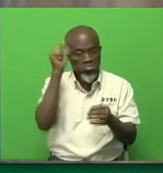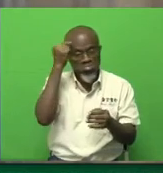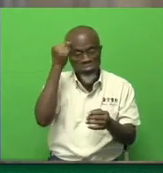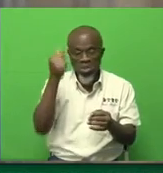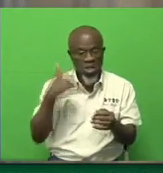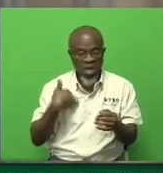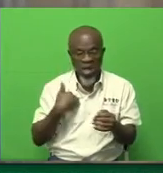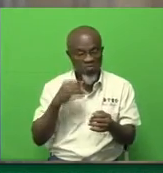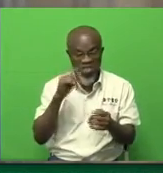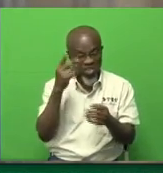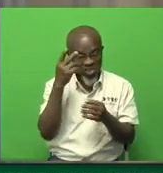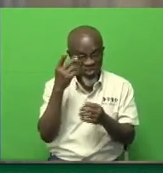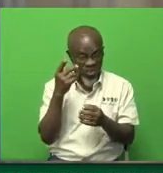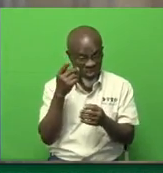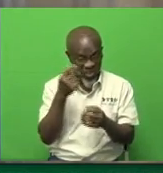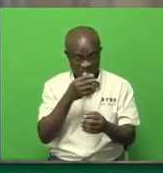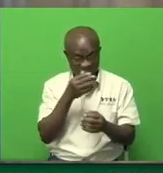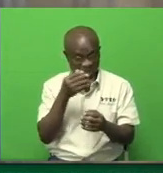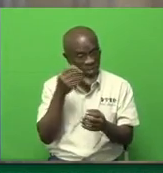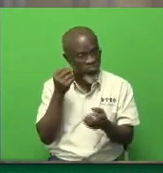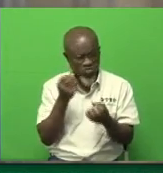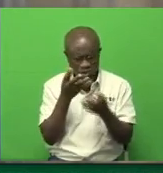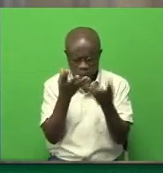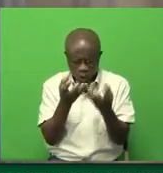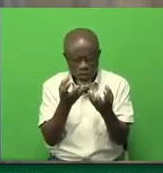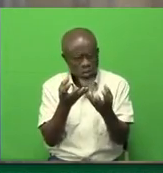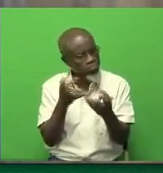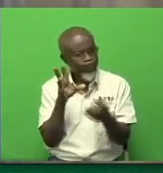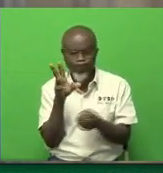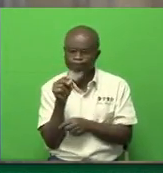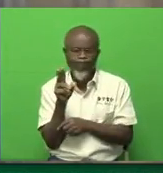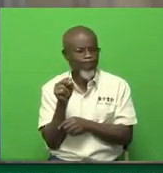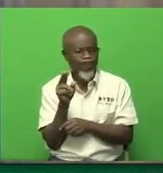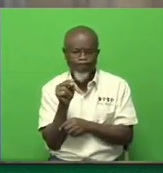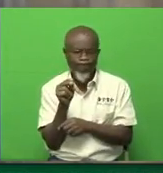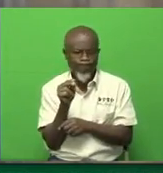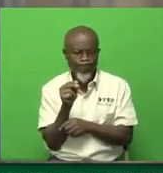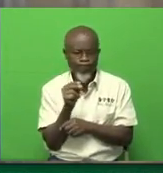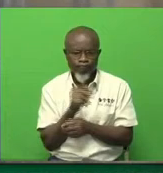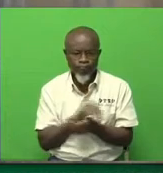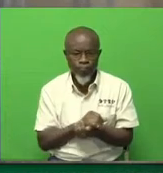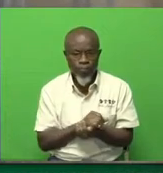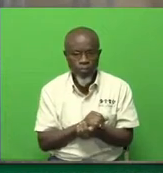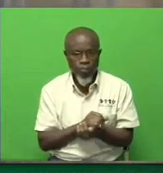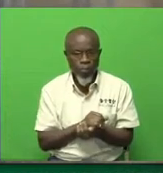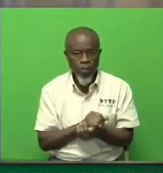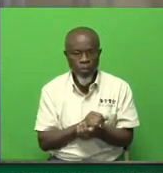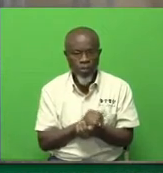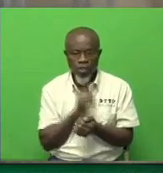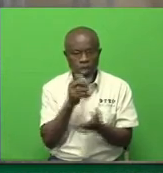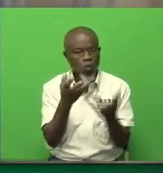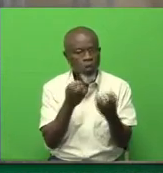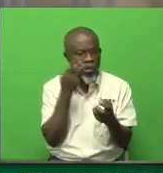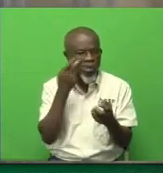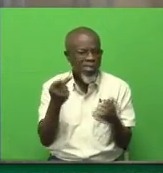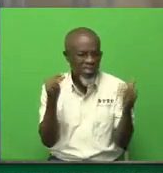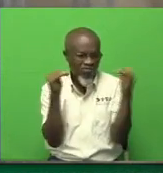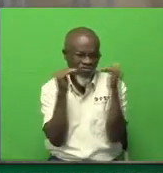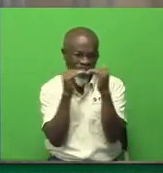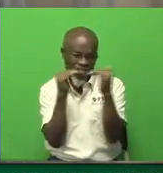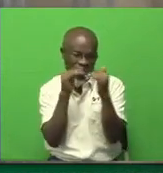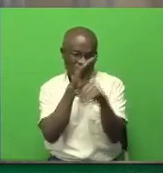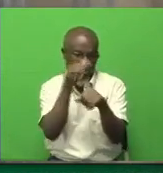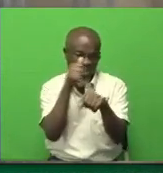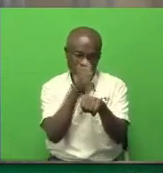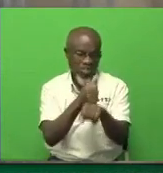independent institutions with integrity another repeating repeating